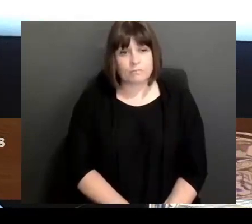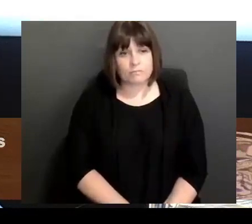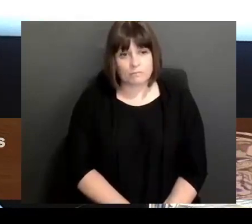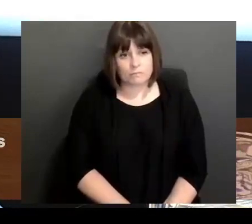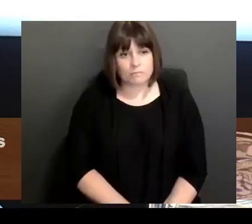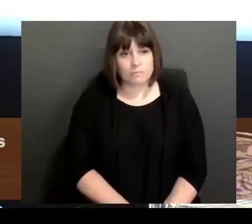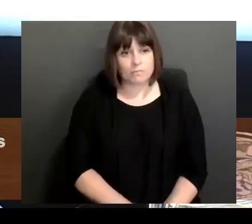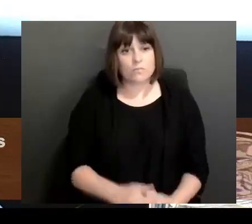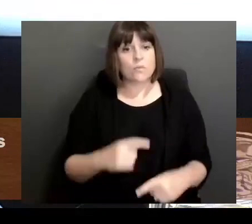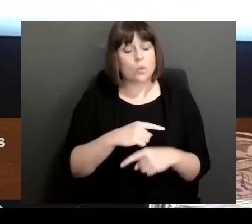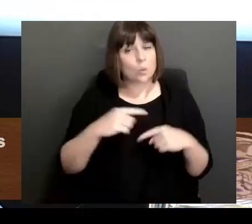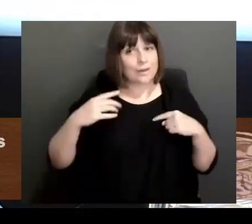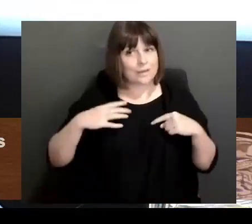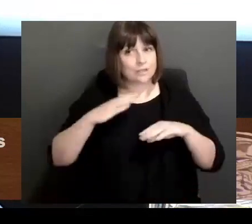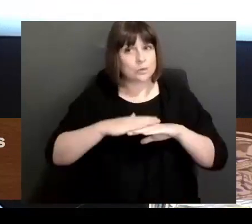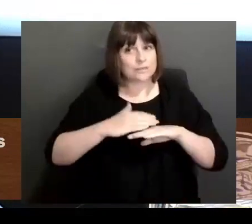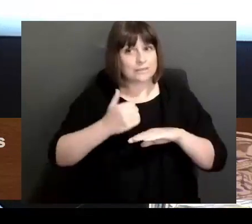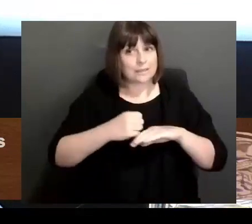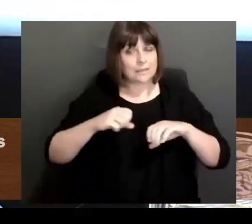system established